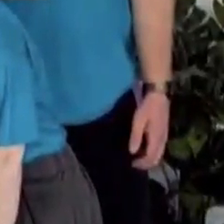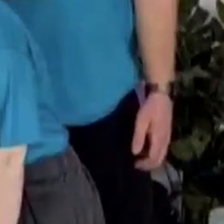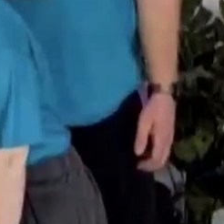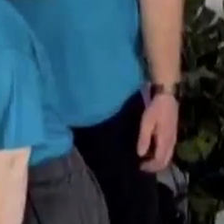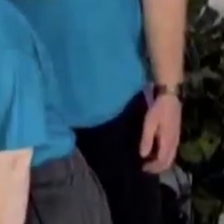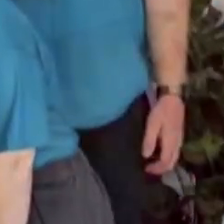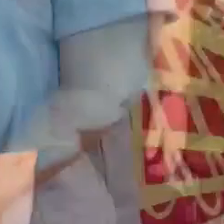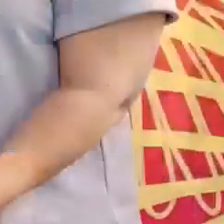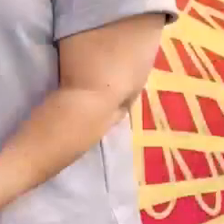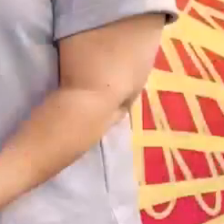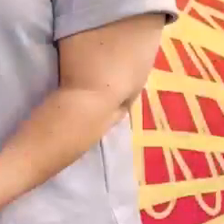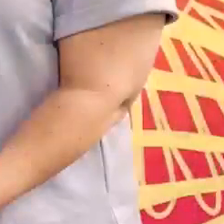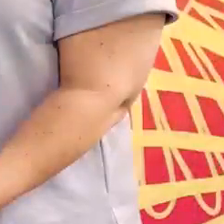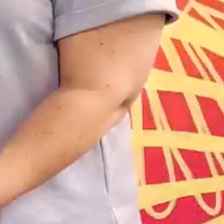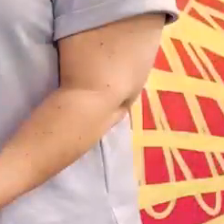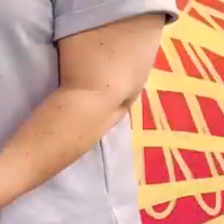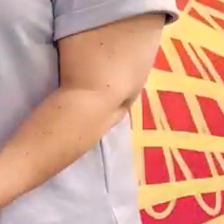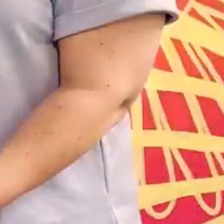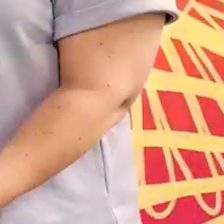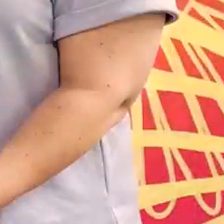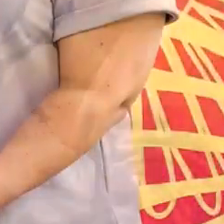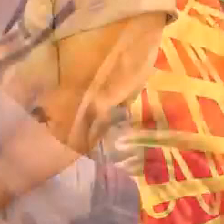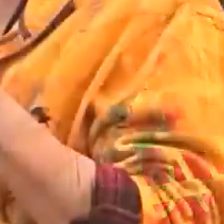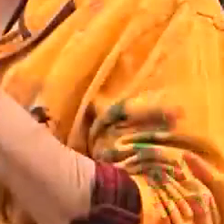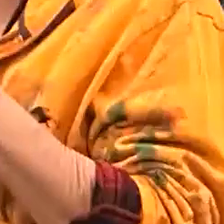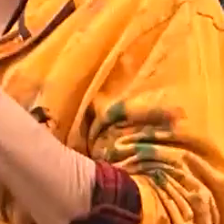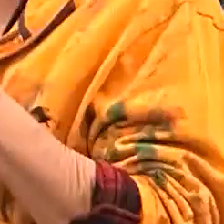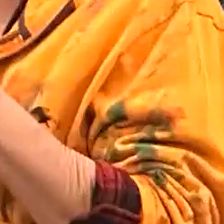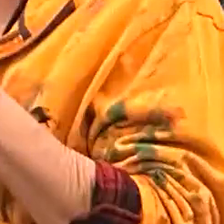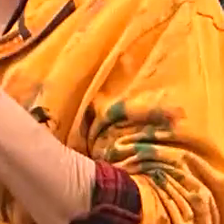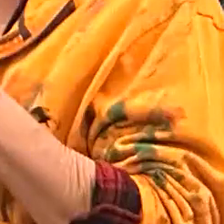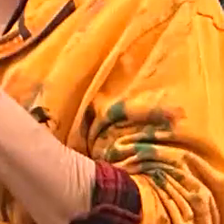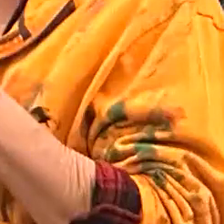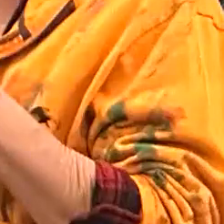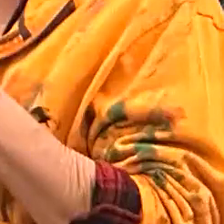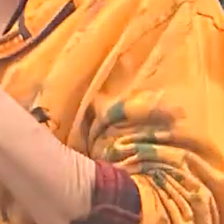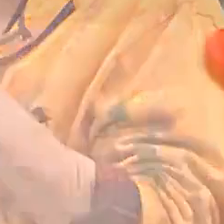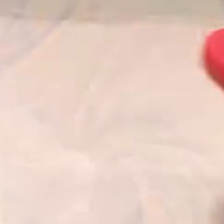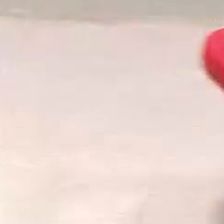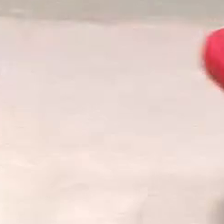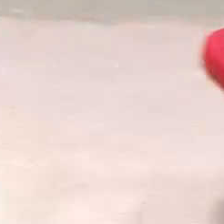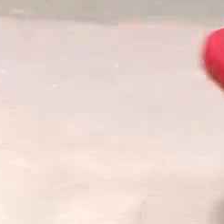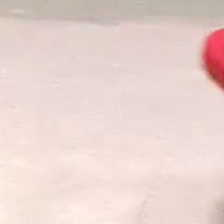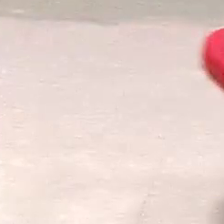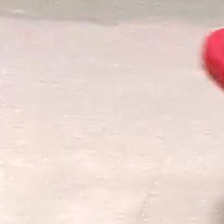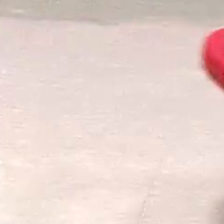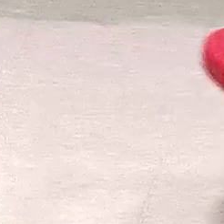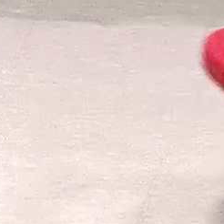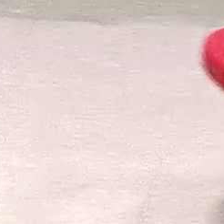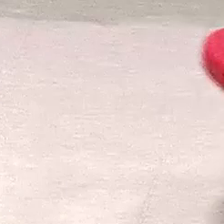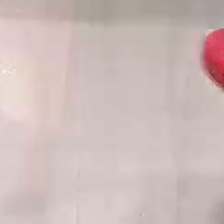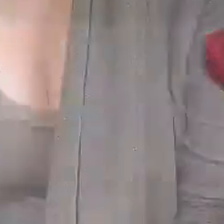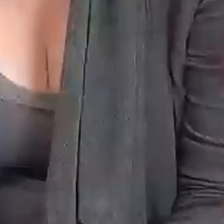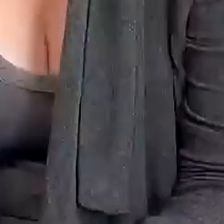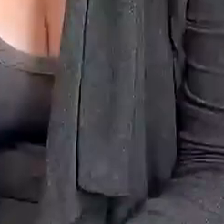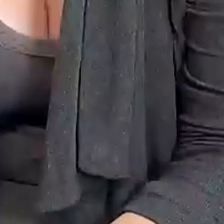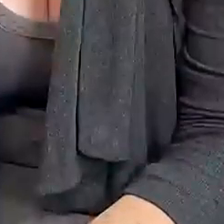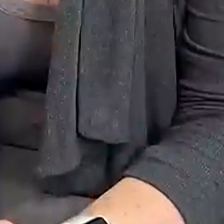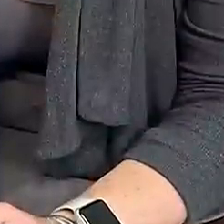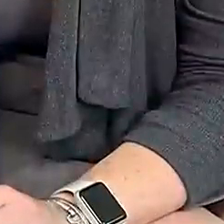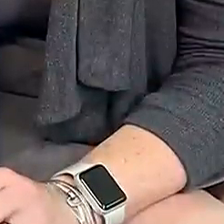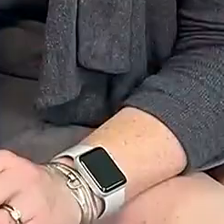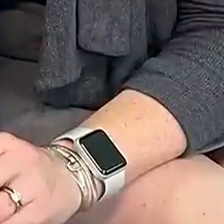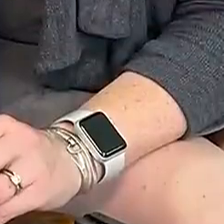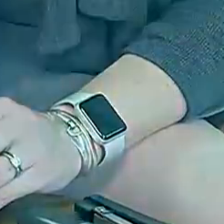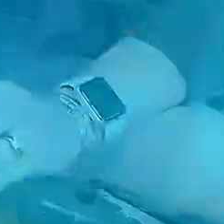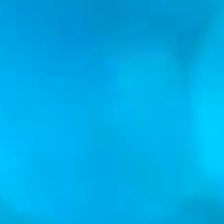our region. Programs like Camp Echo, Summer Speech, Art Beat Studio, Autism Connection, and more. So please call